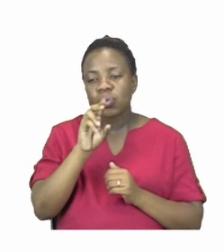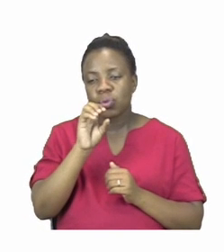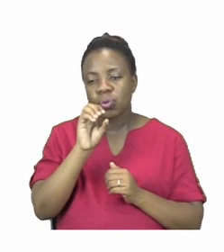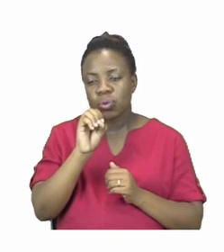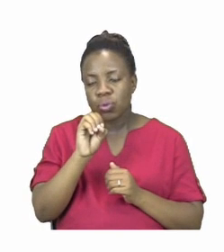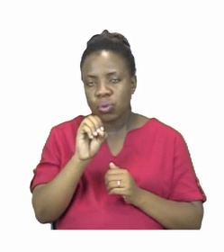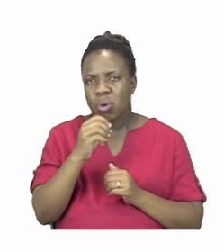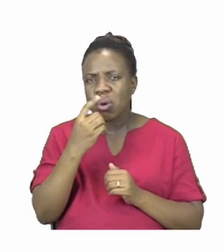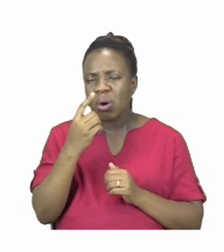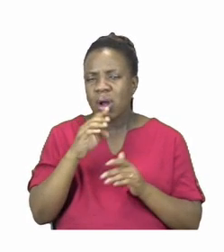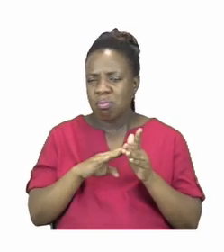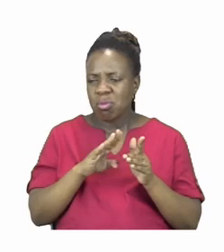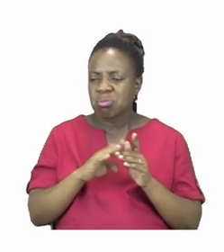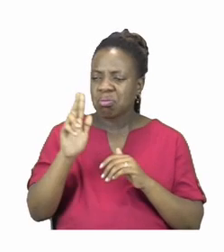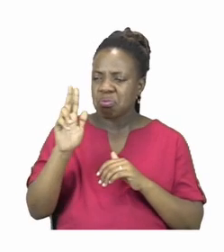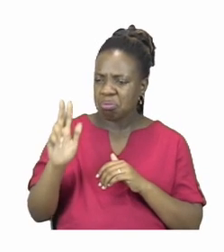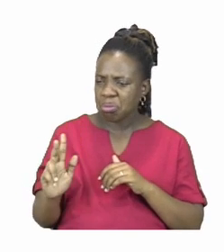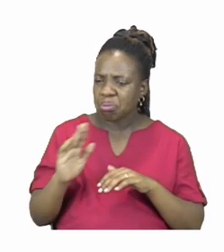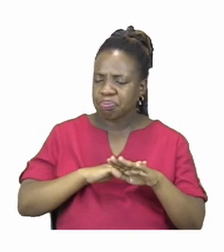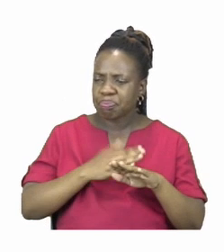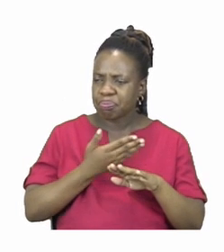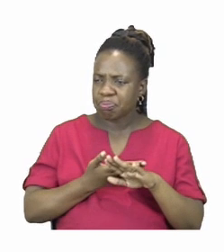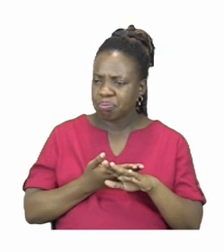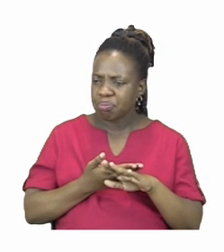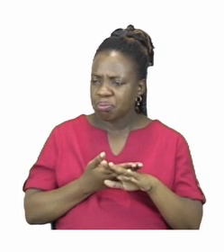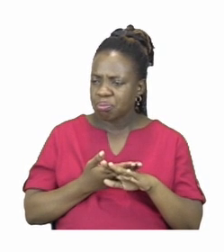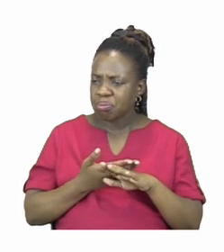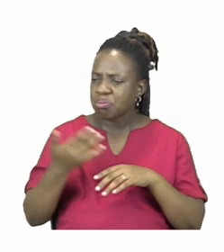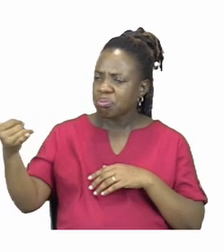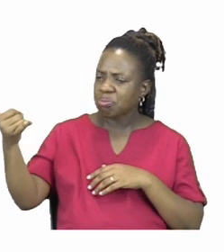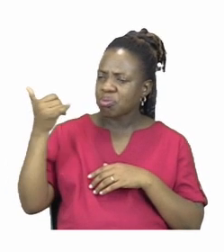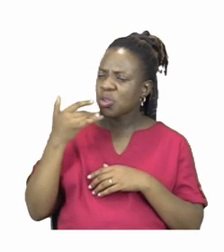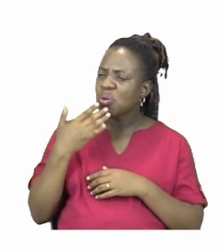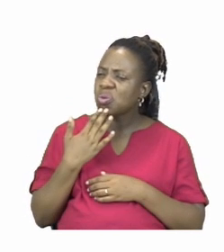is calling? Who will reach the phone first?